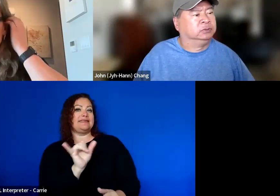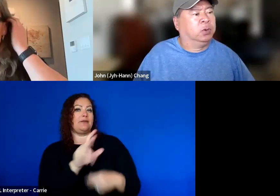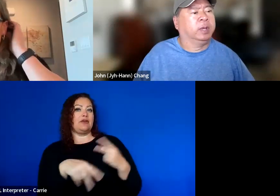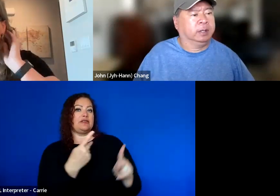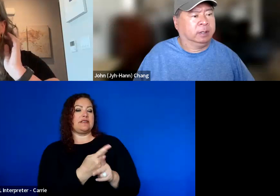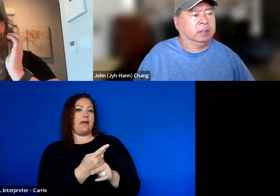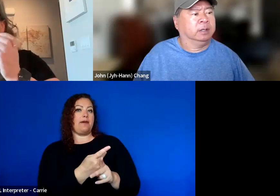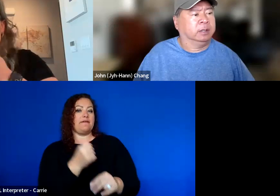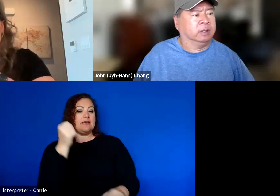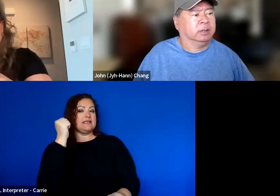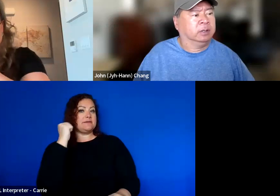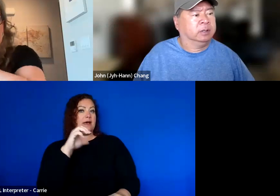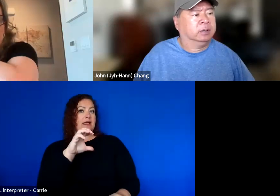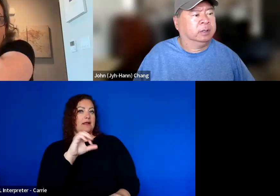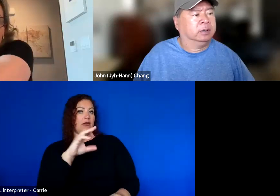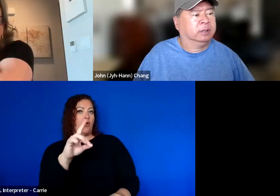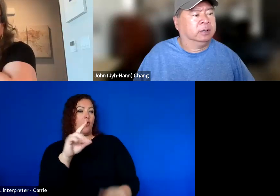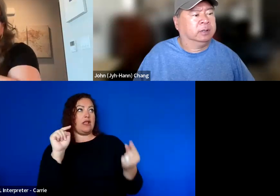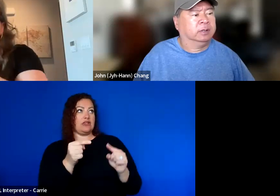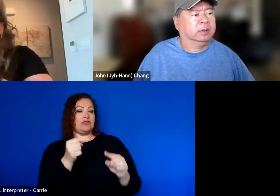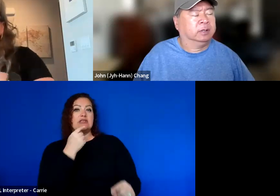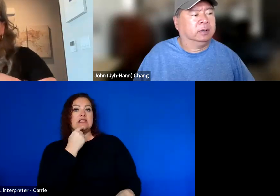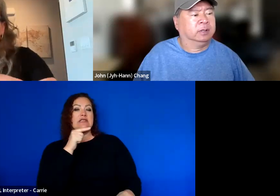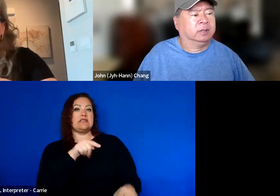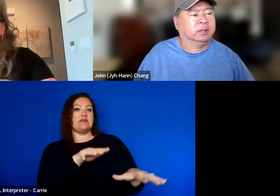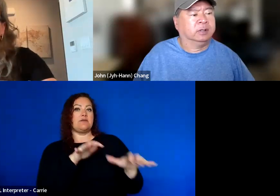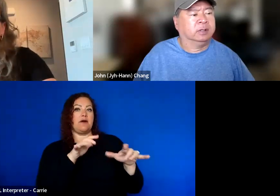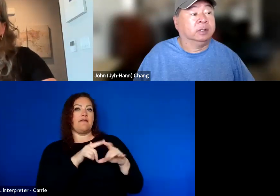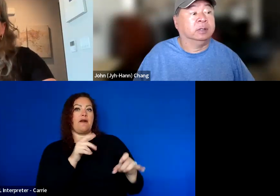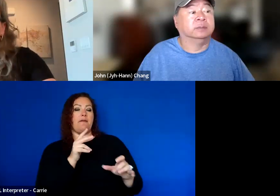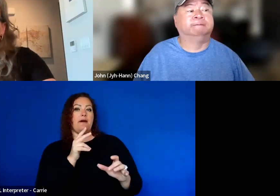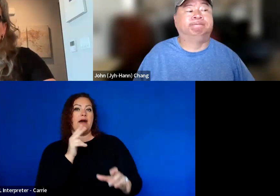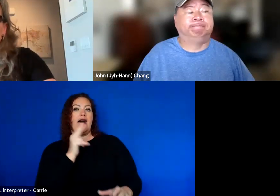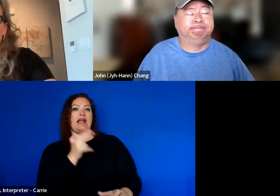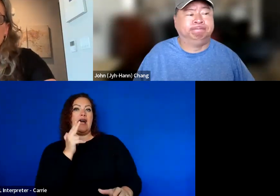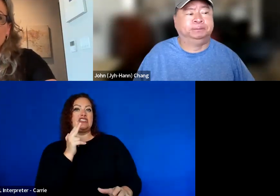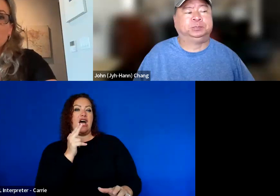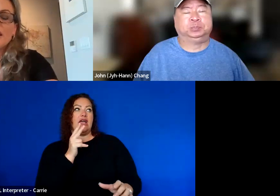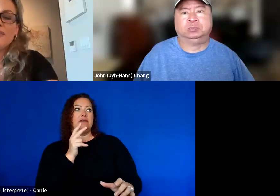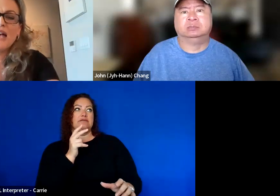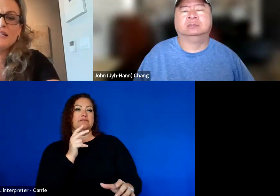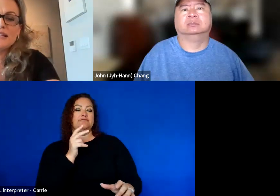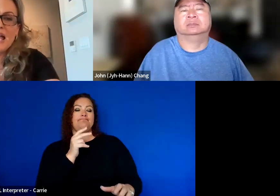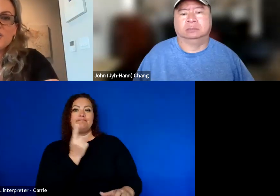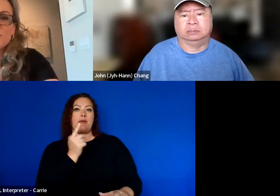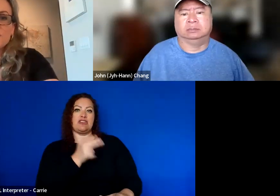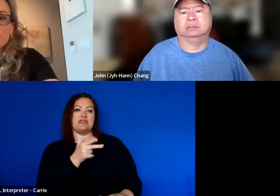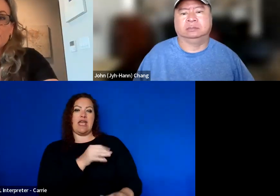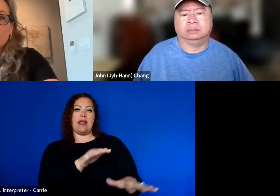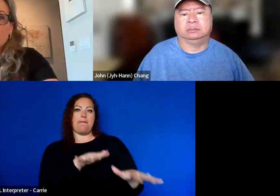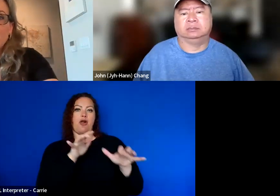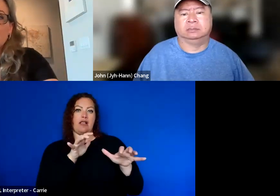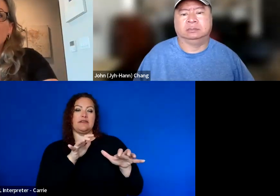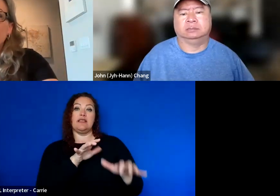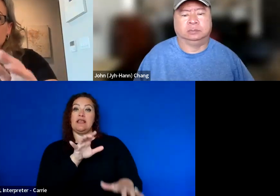cord injury. okay. It says that she was paralyzed by a gunshot wound, and that is